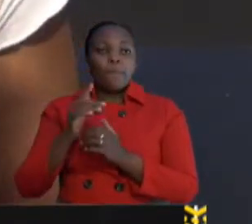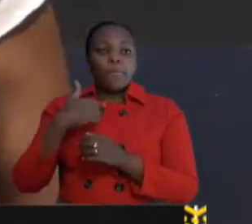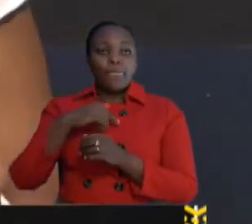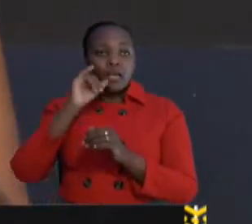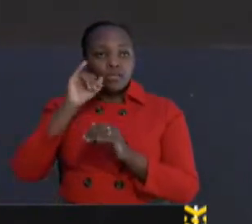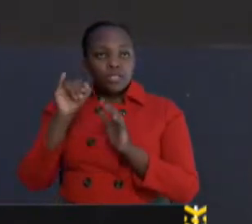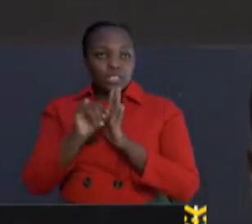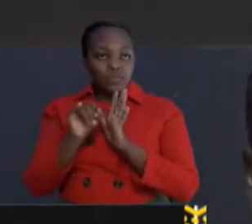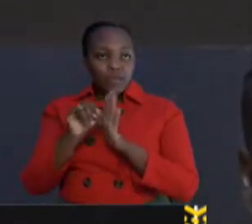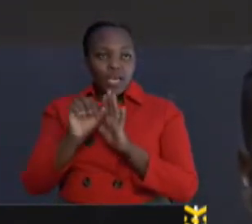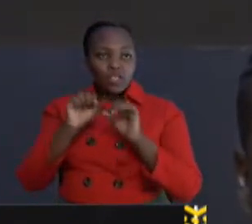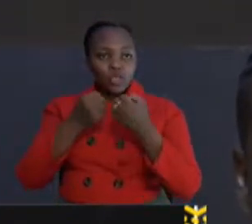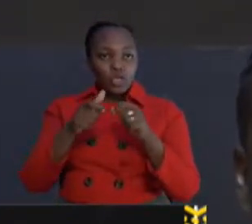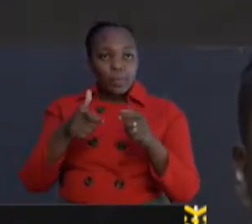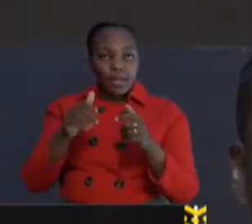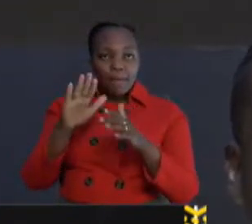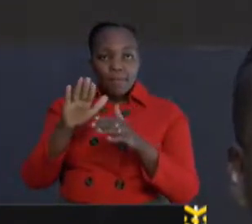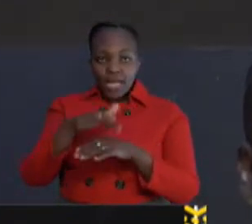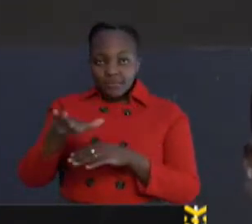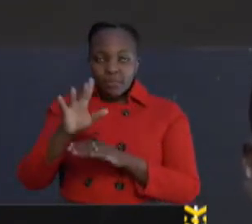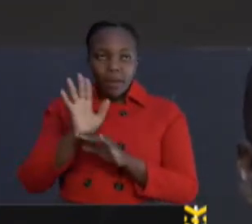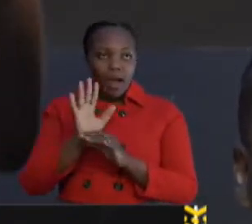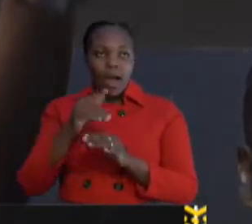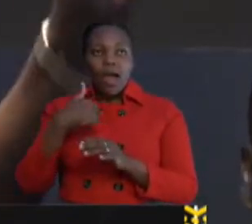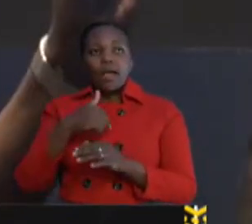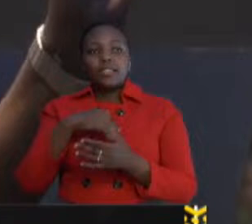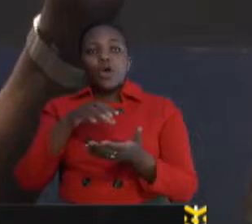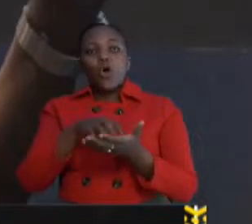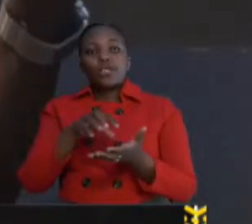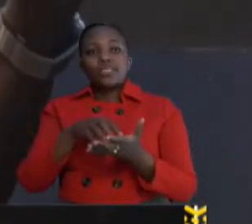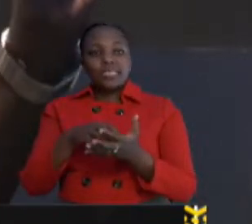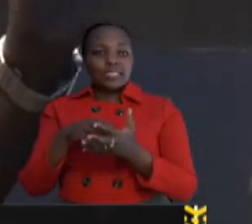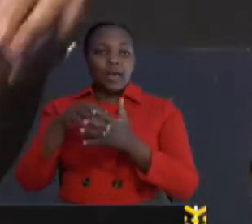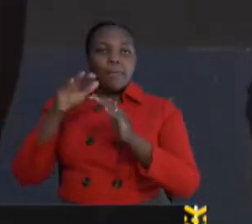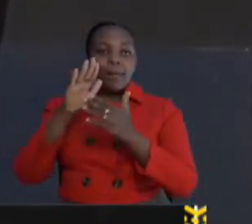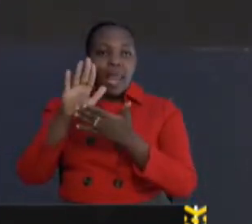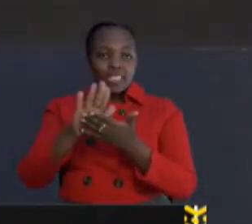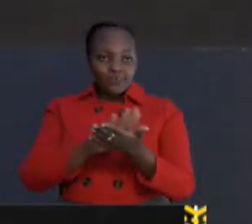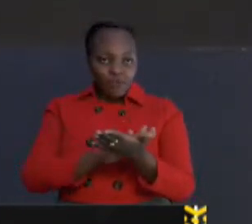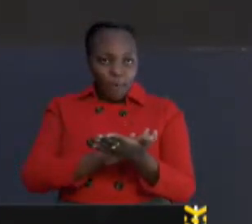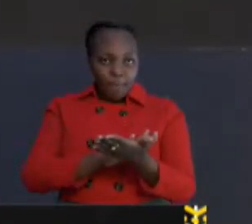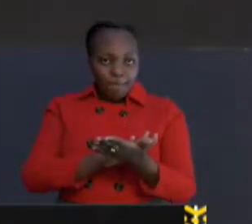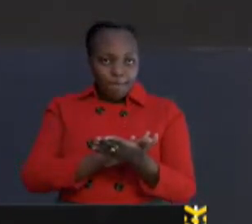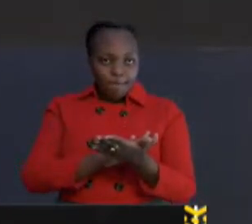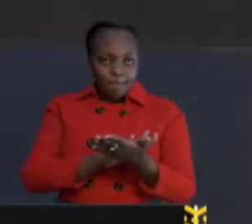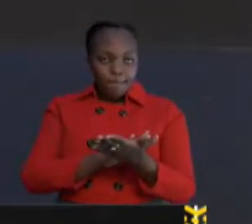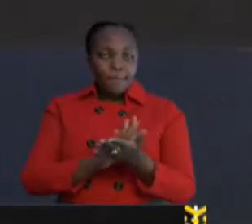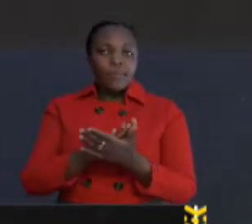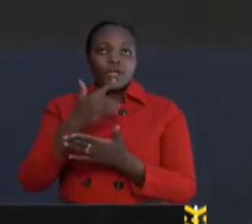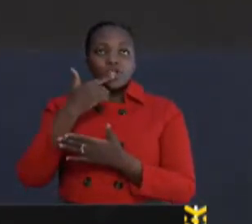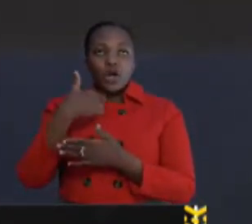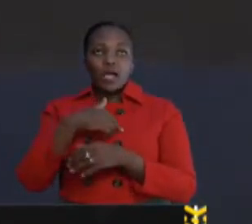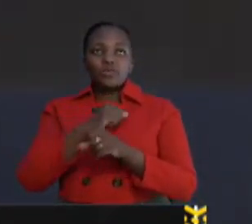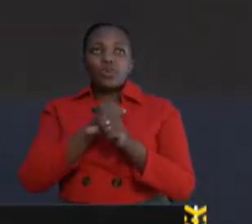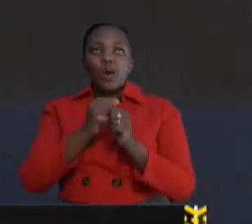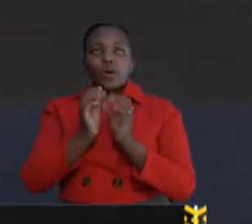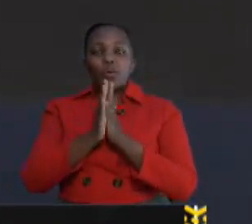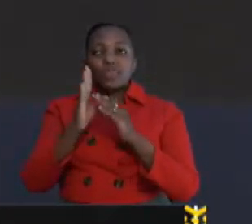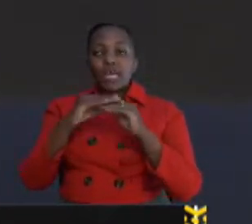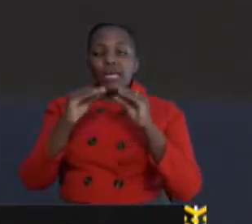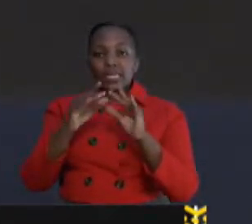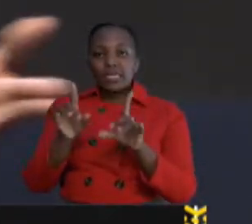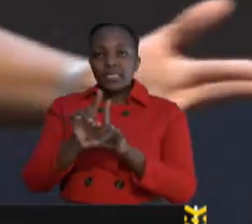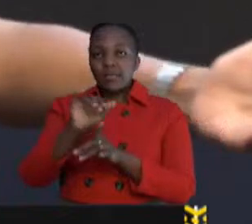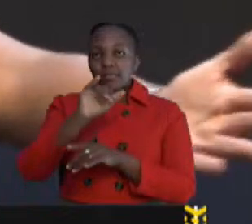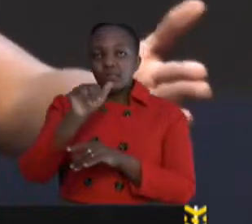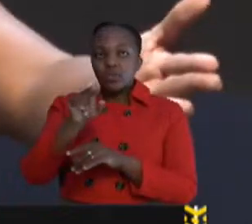media platform, we identify as a content platform, okay? So we work with creators like June, and you